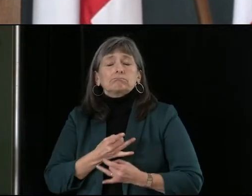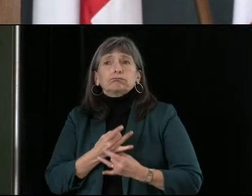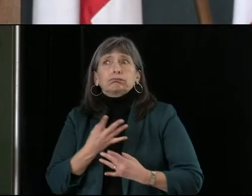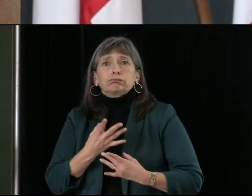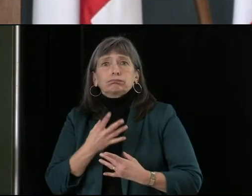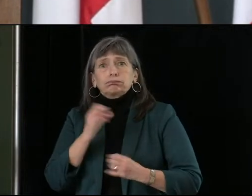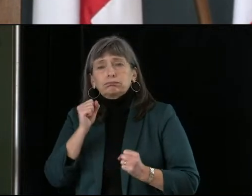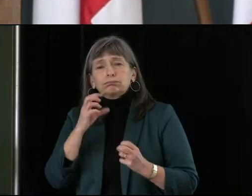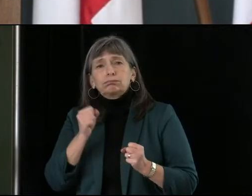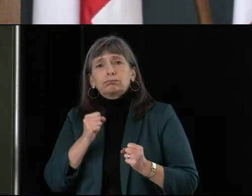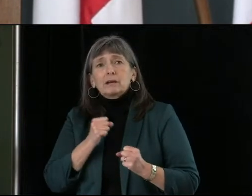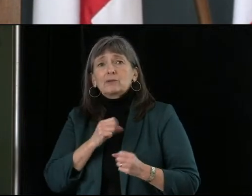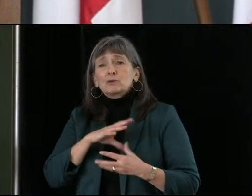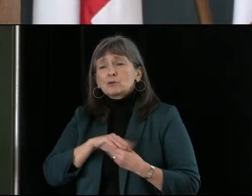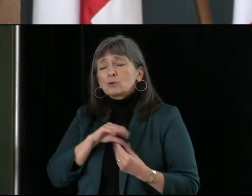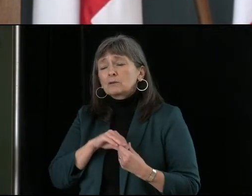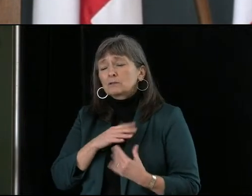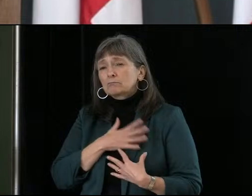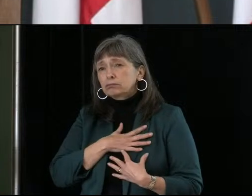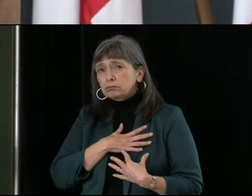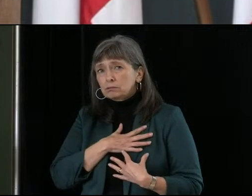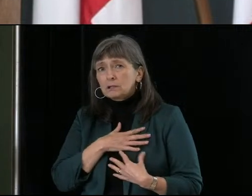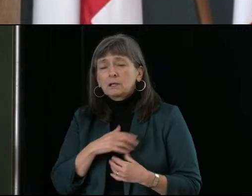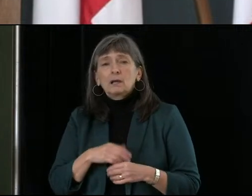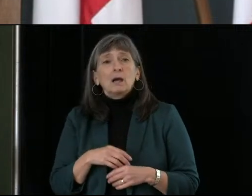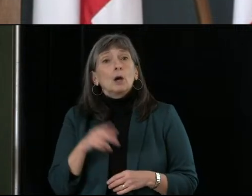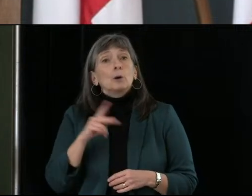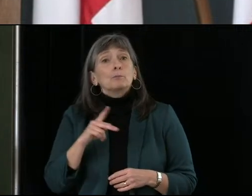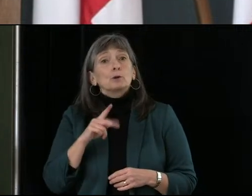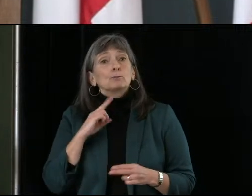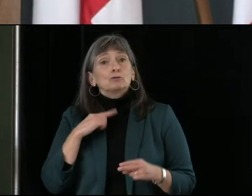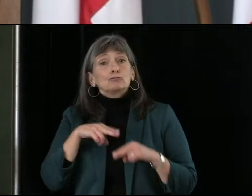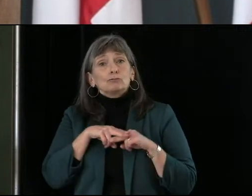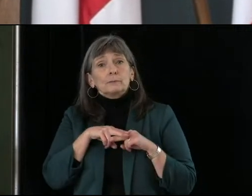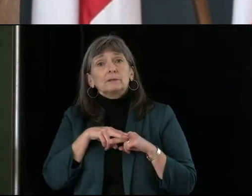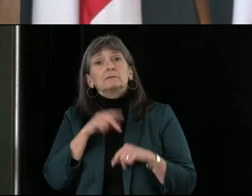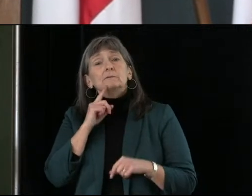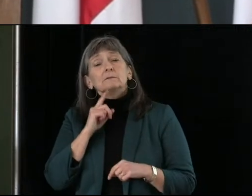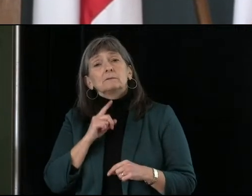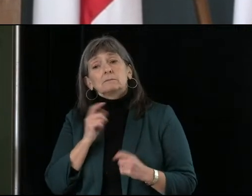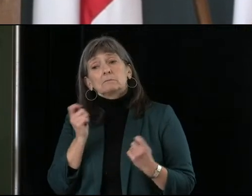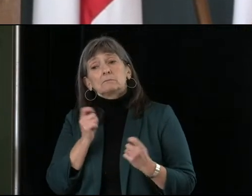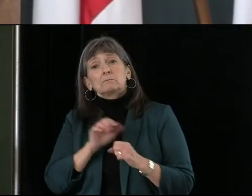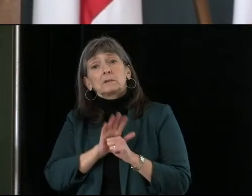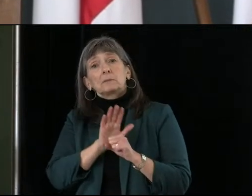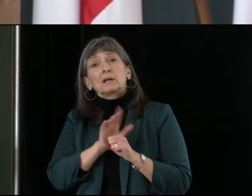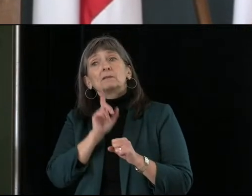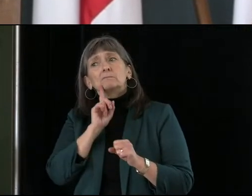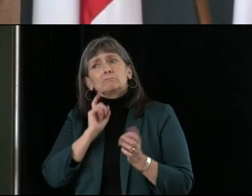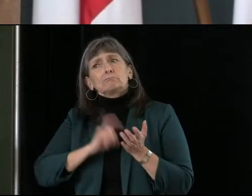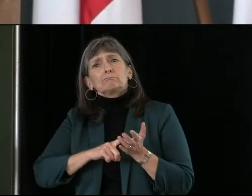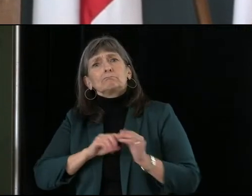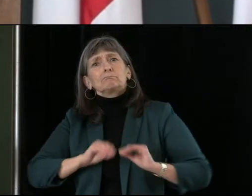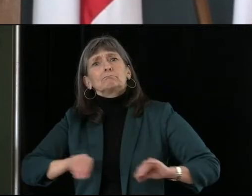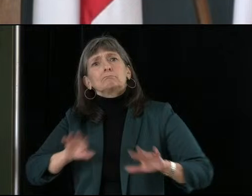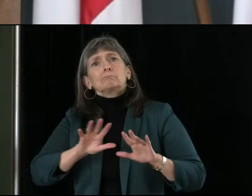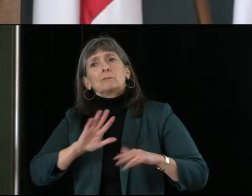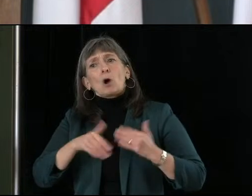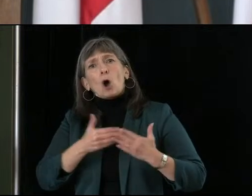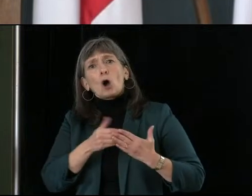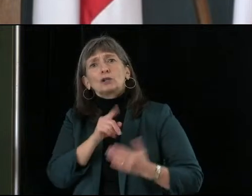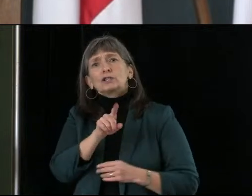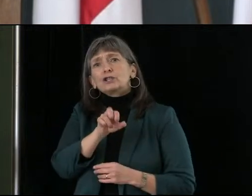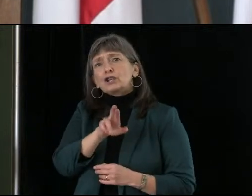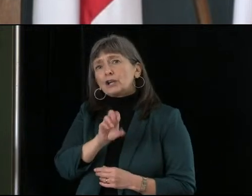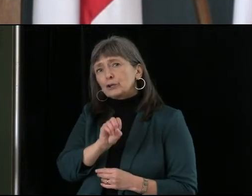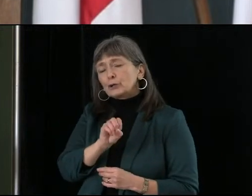heart-wrenching, as we know. The Purple Ribbon campaign was created to raise awareness about gender-based violence and